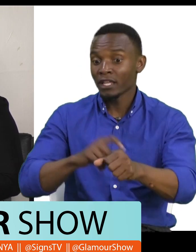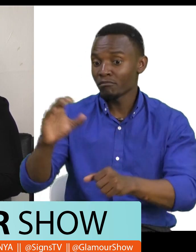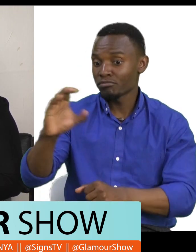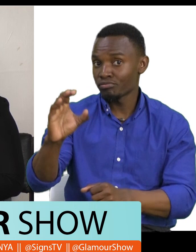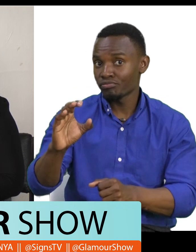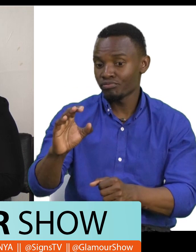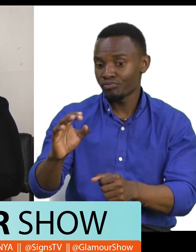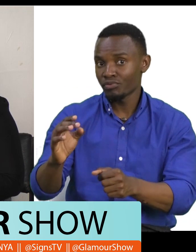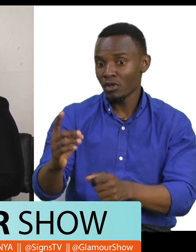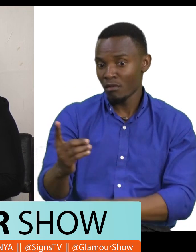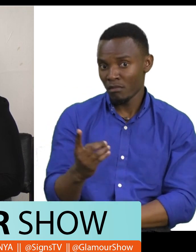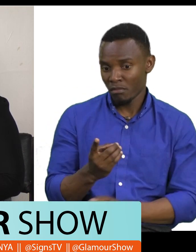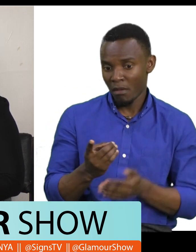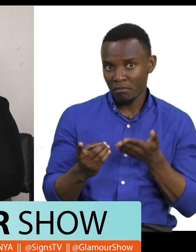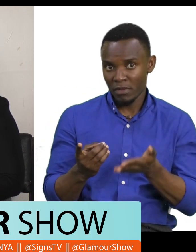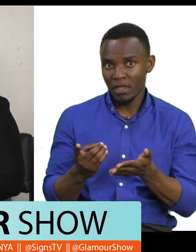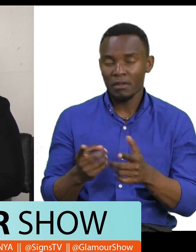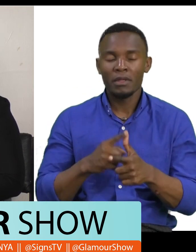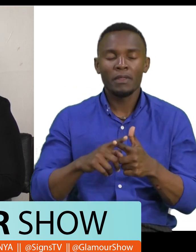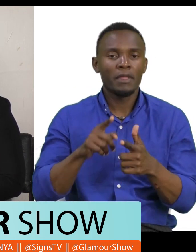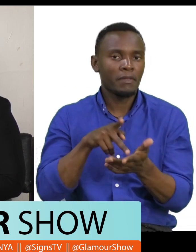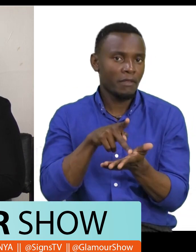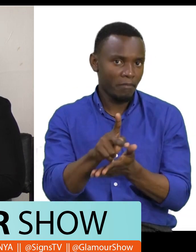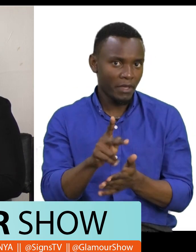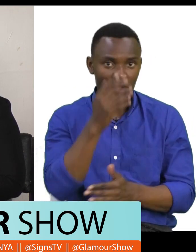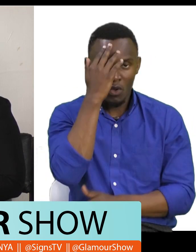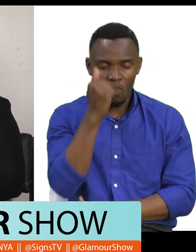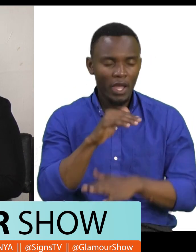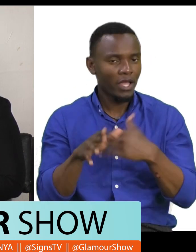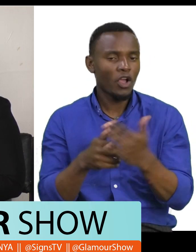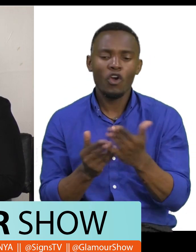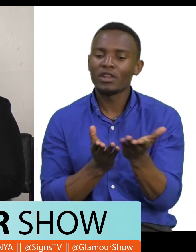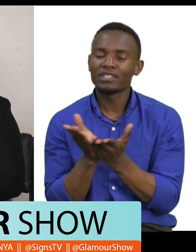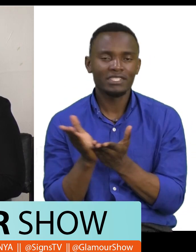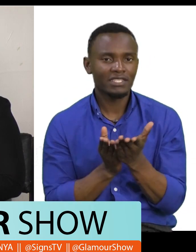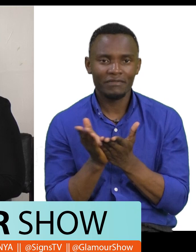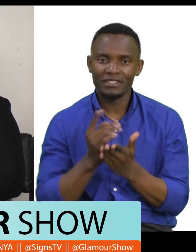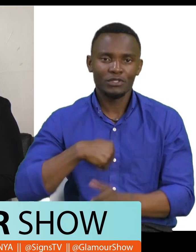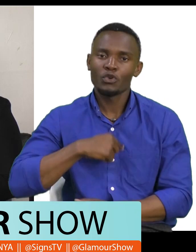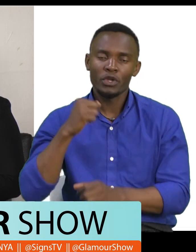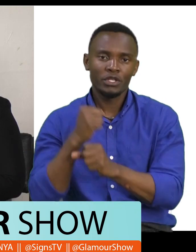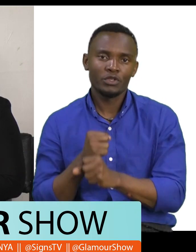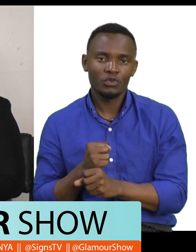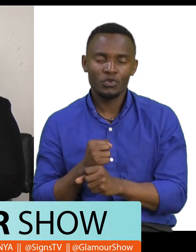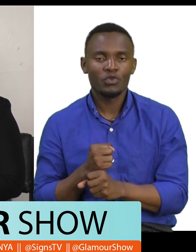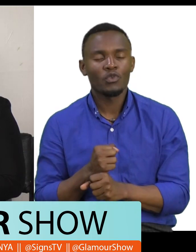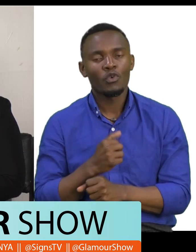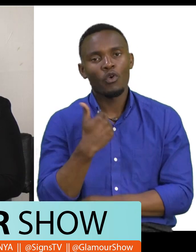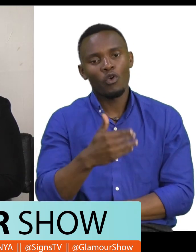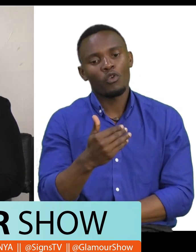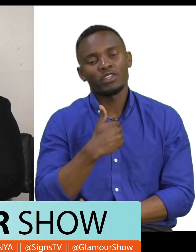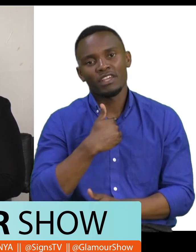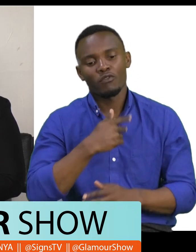When clients come for waxing service, they do pay, because in every service that we are carrying out, so we